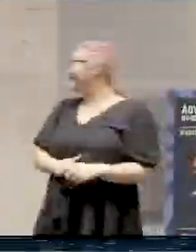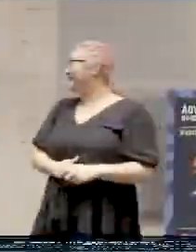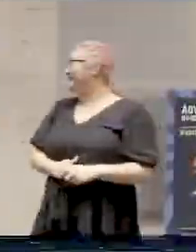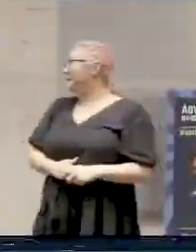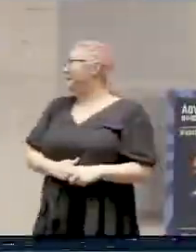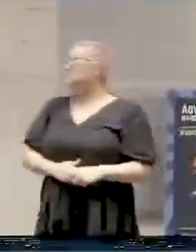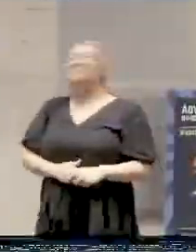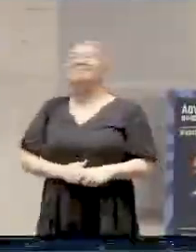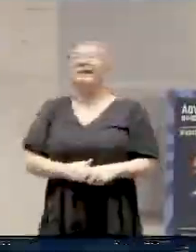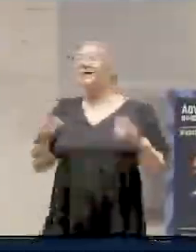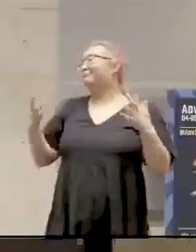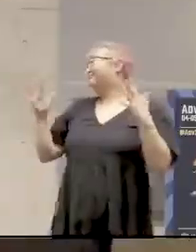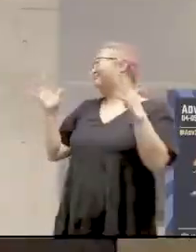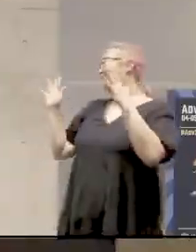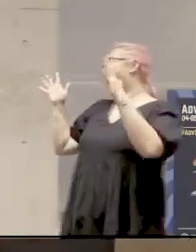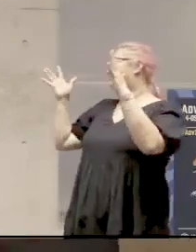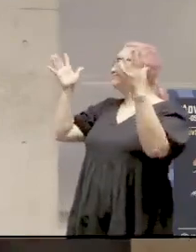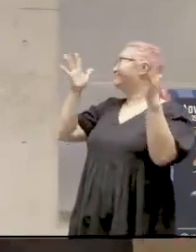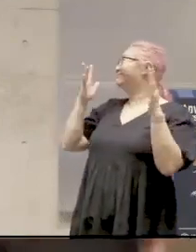Now,